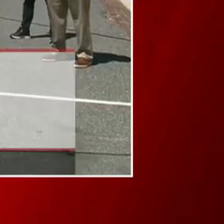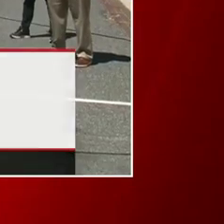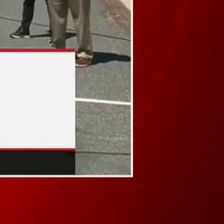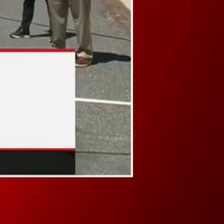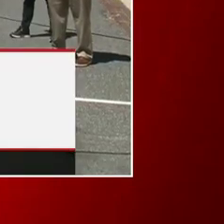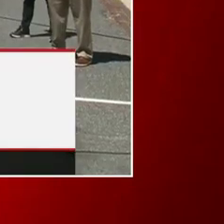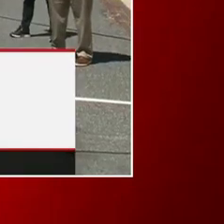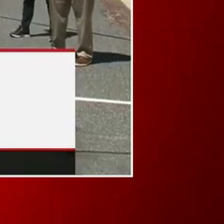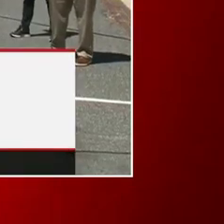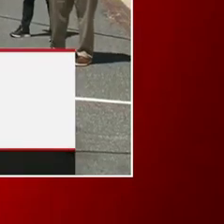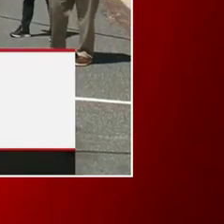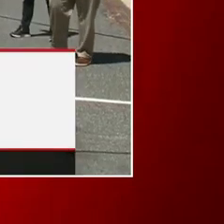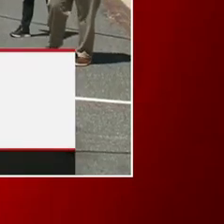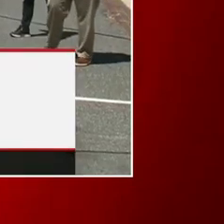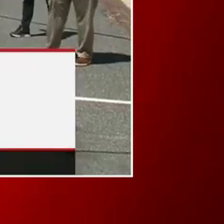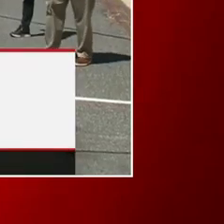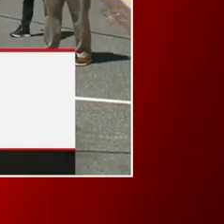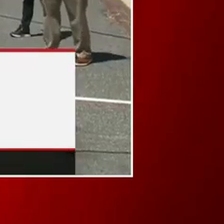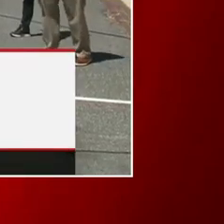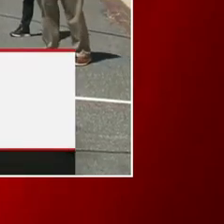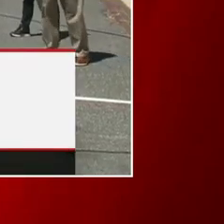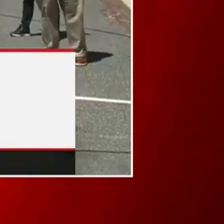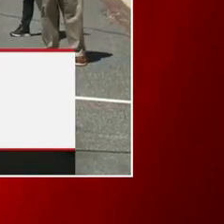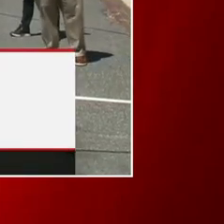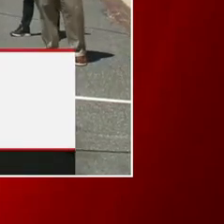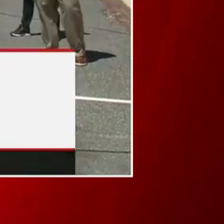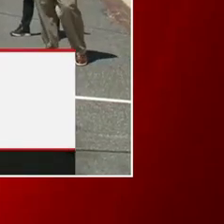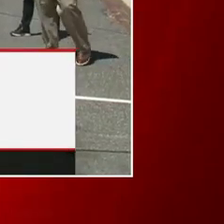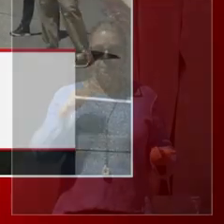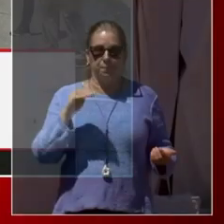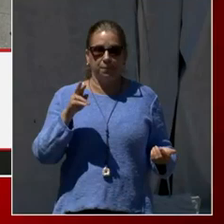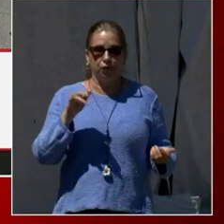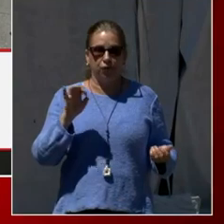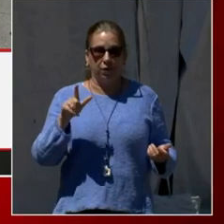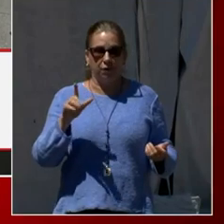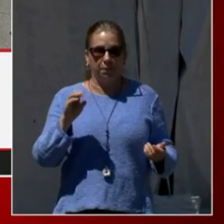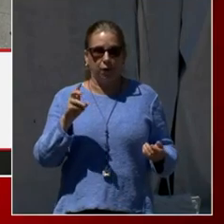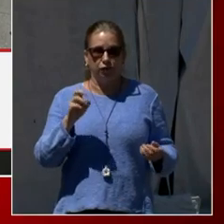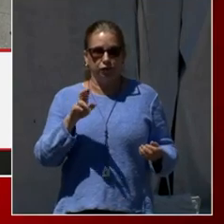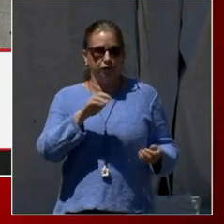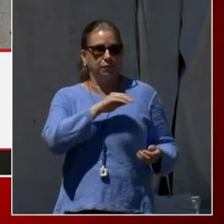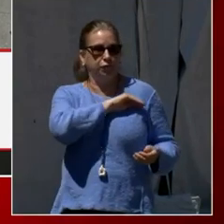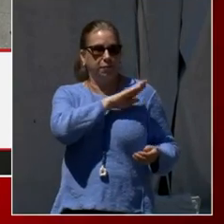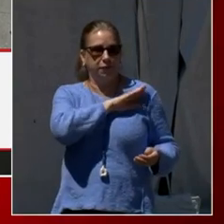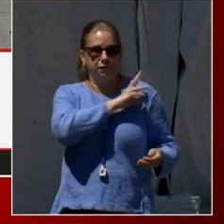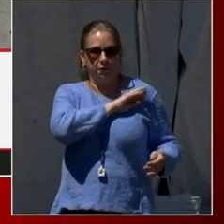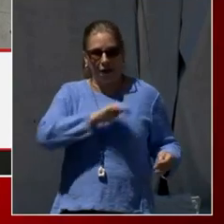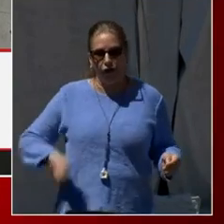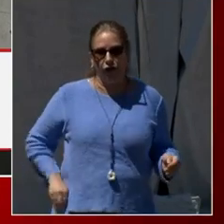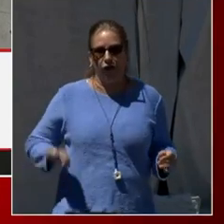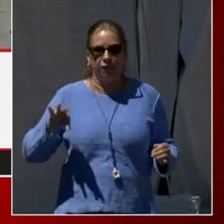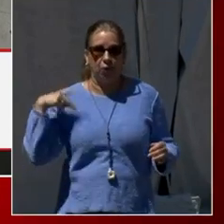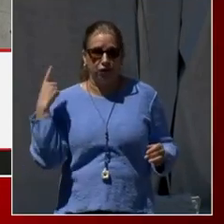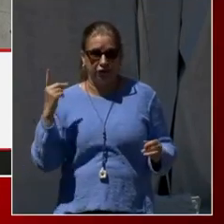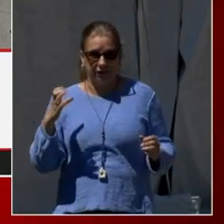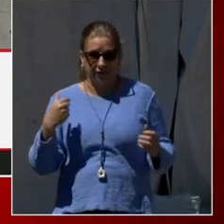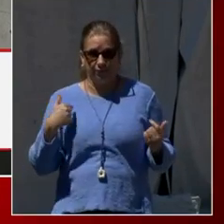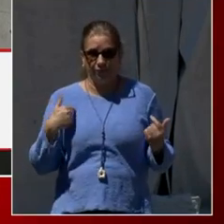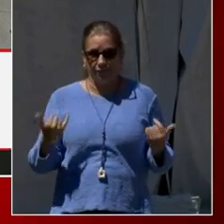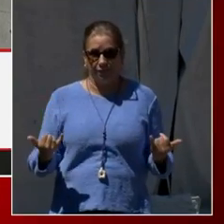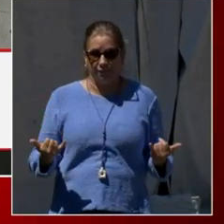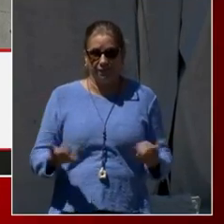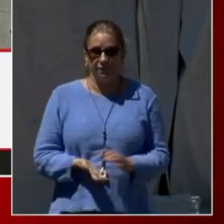Good morning, everybody. I'm Muriel Bowser. I'm the mayor of Washington, D.C., and I want to